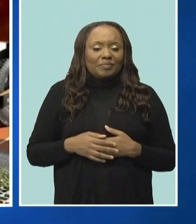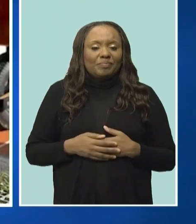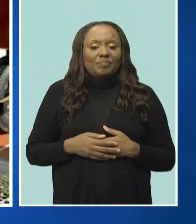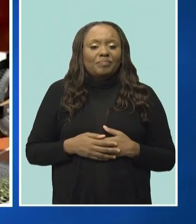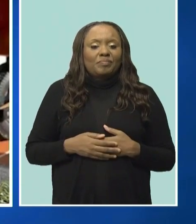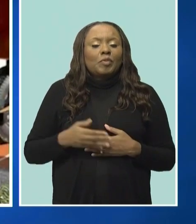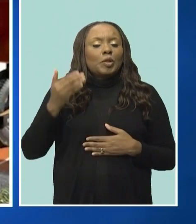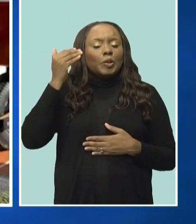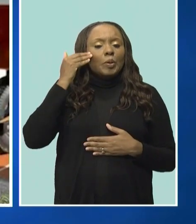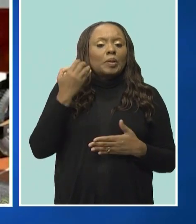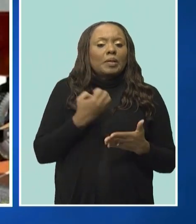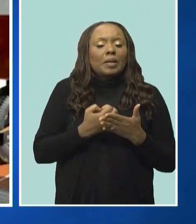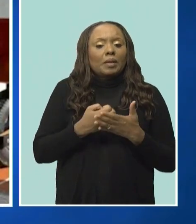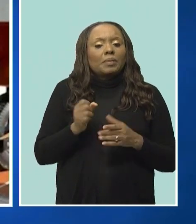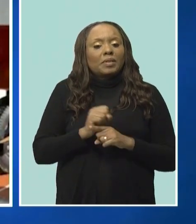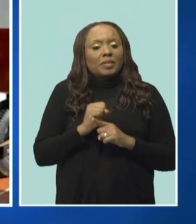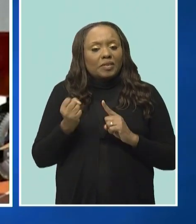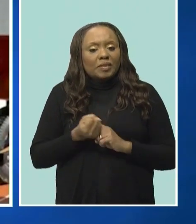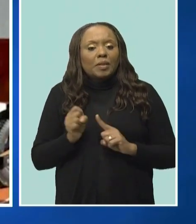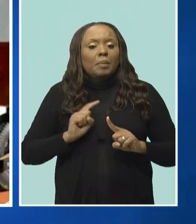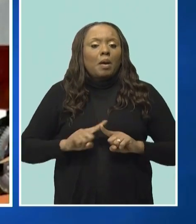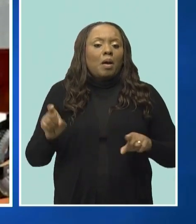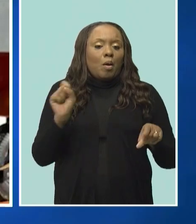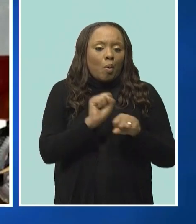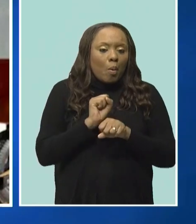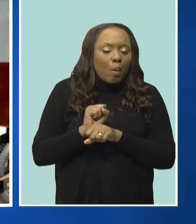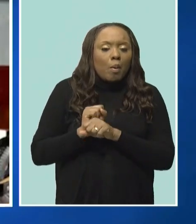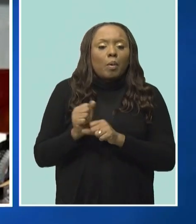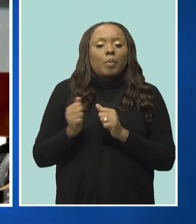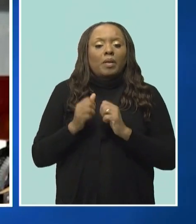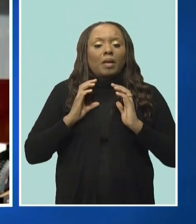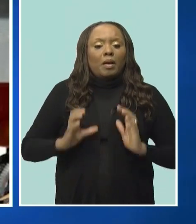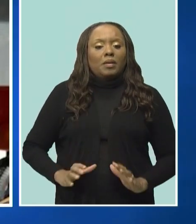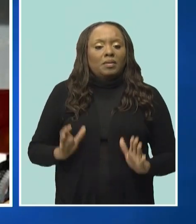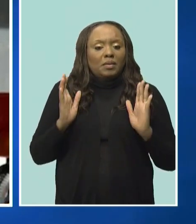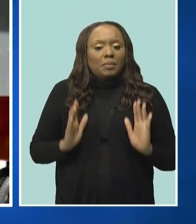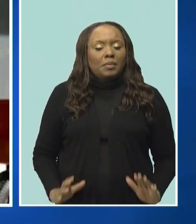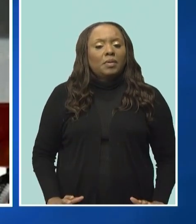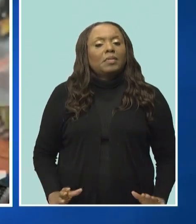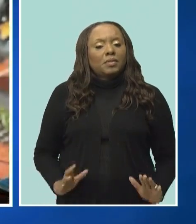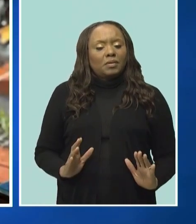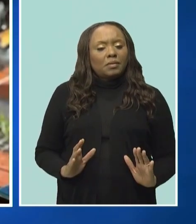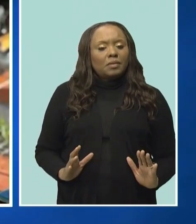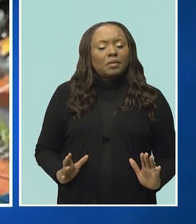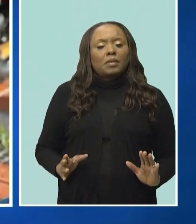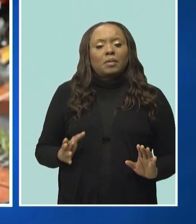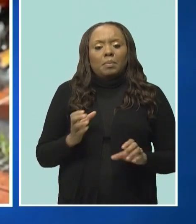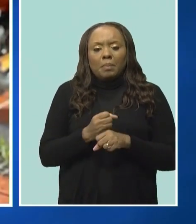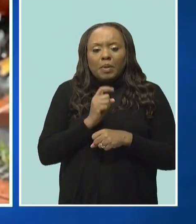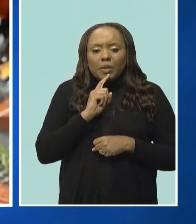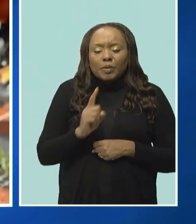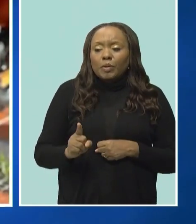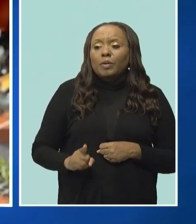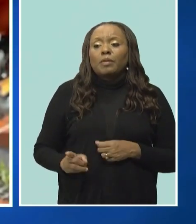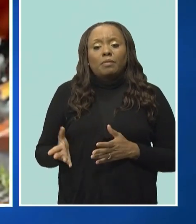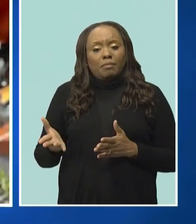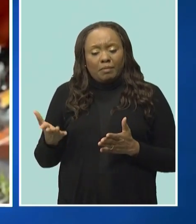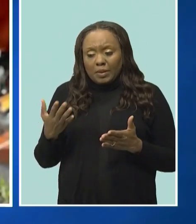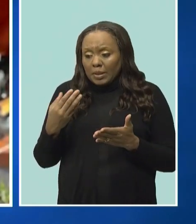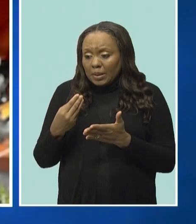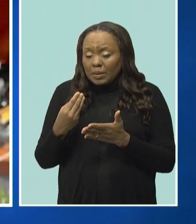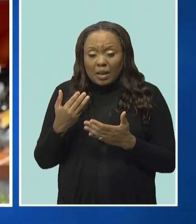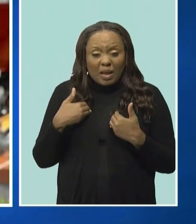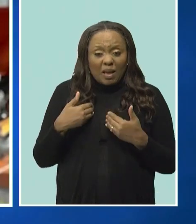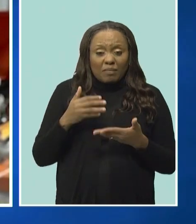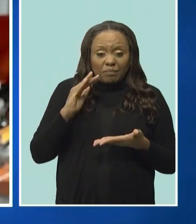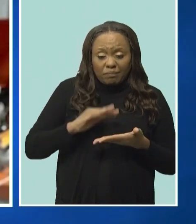Mindful of the economic situation, the young farmer has been working with customers to meet their budgets and ensure they can get their desired quantities of